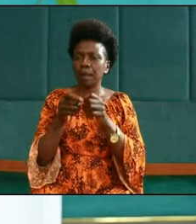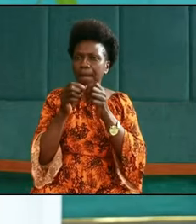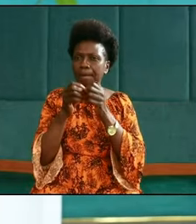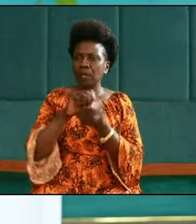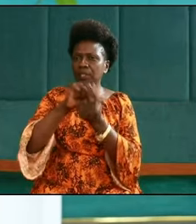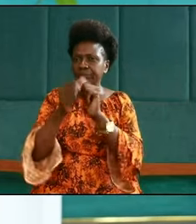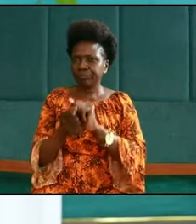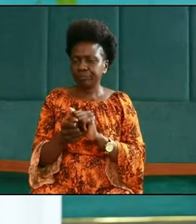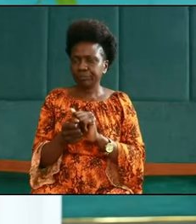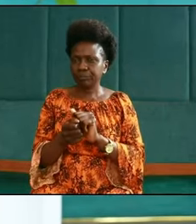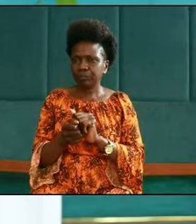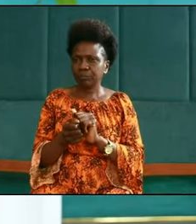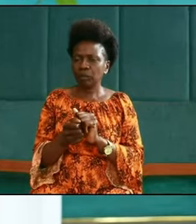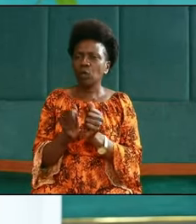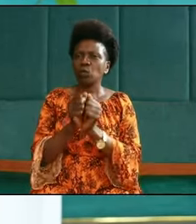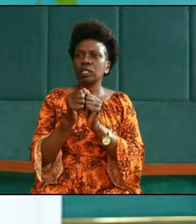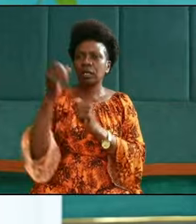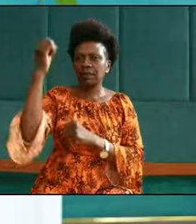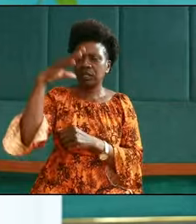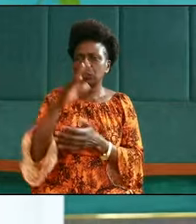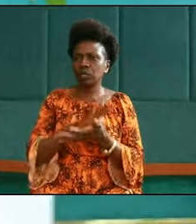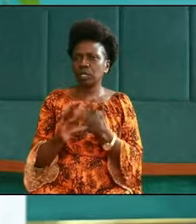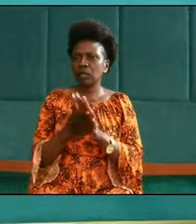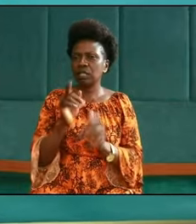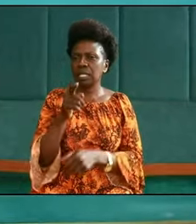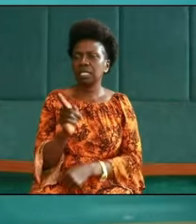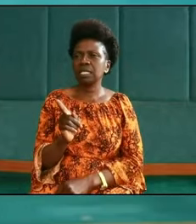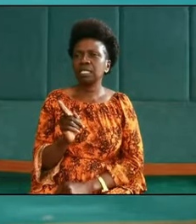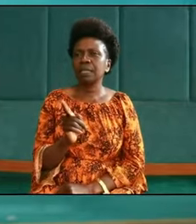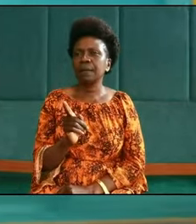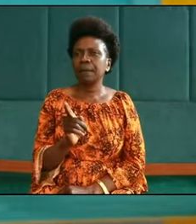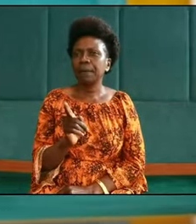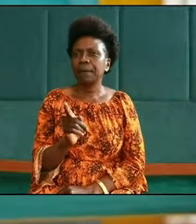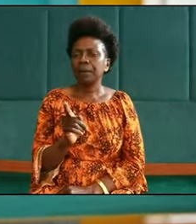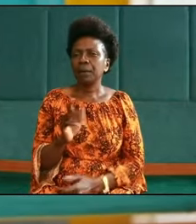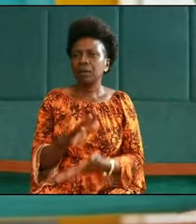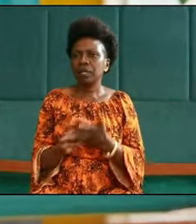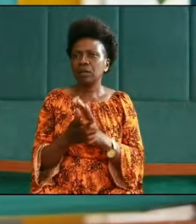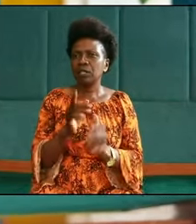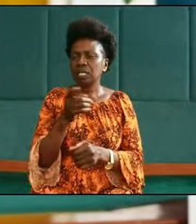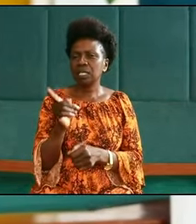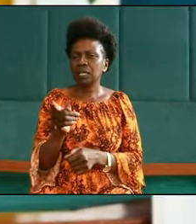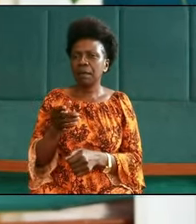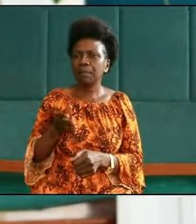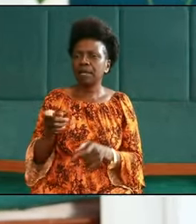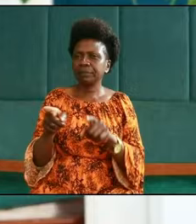blended with revelation. Without this, brother, without this, my